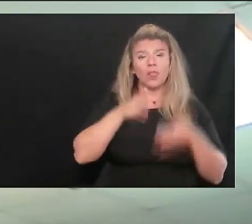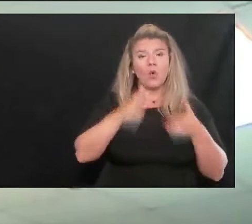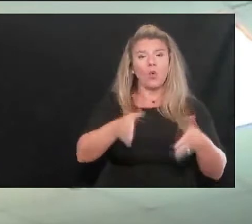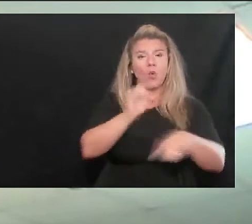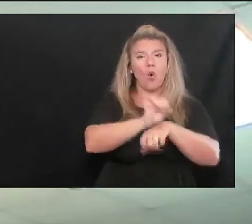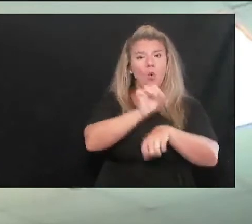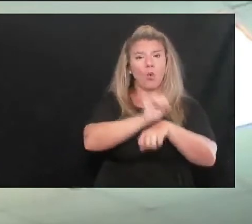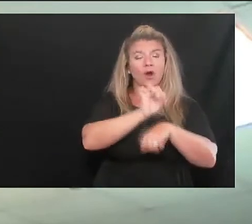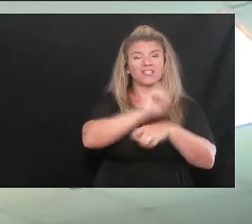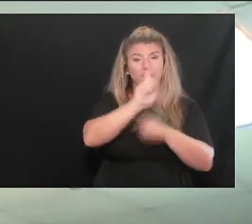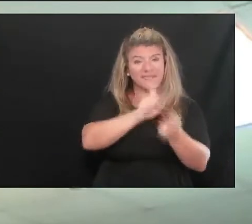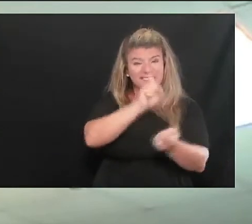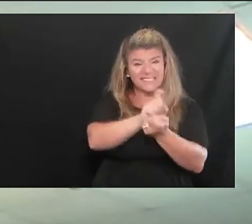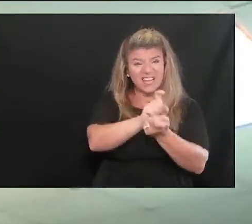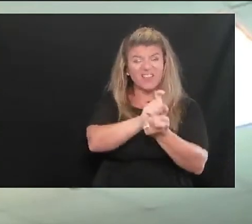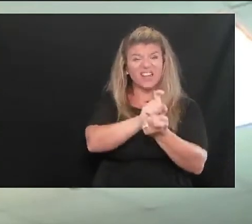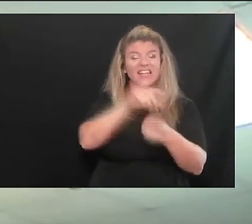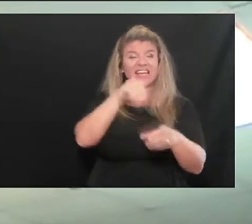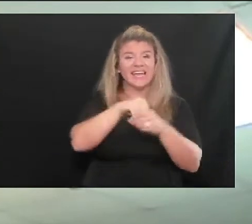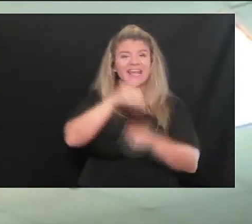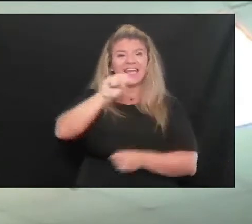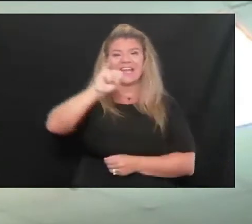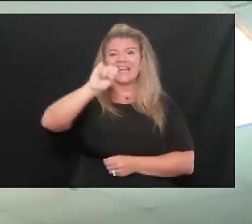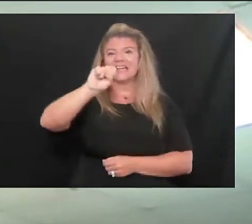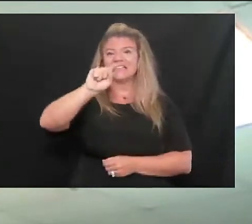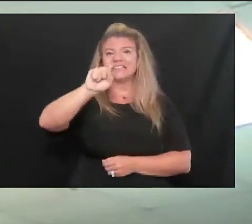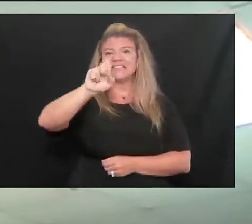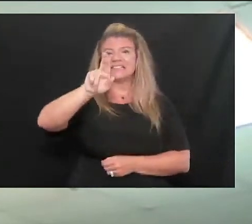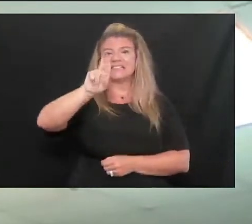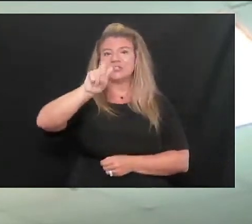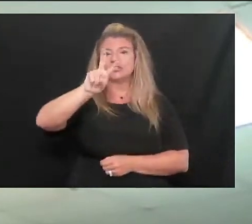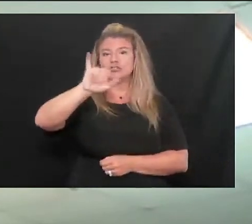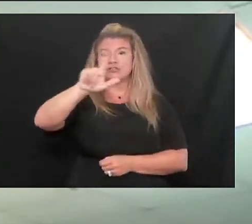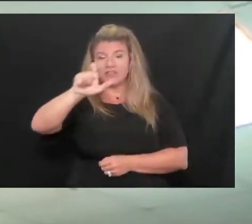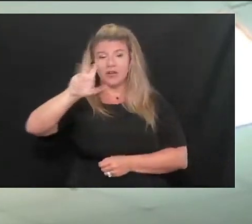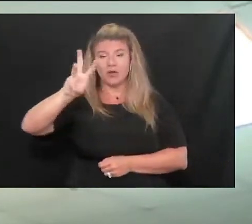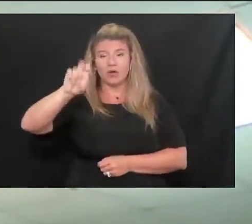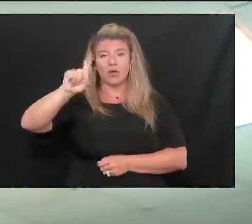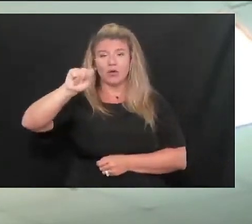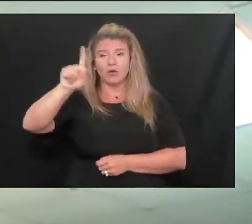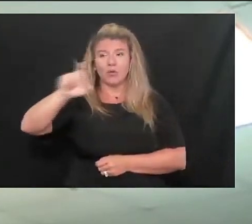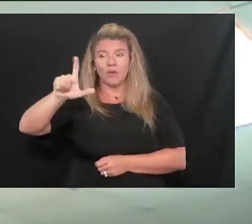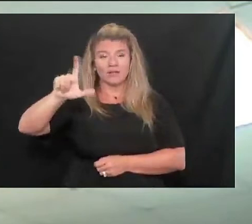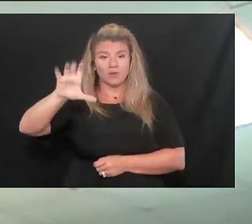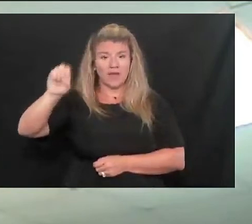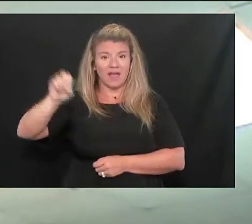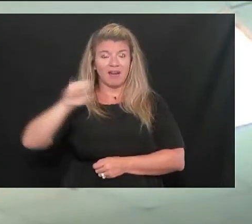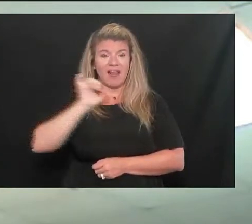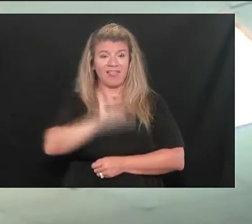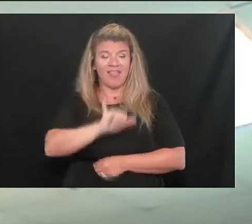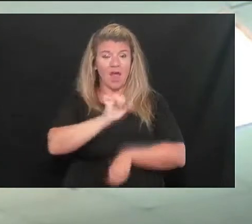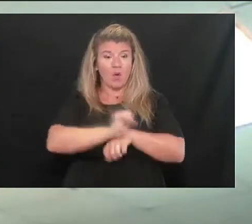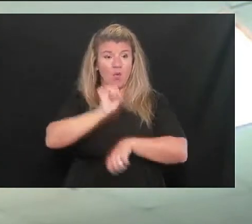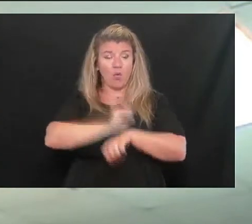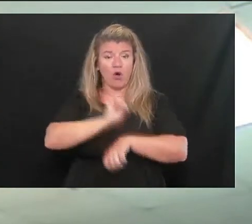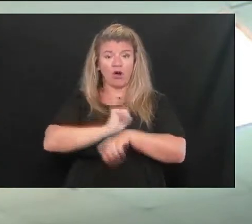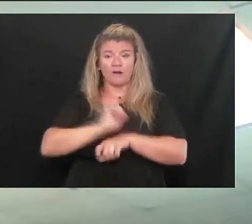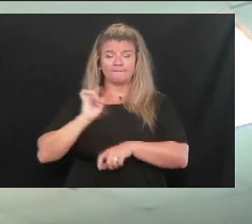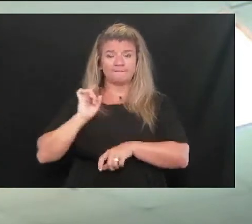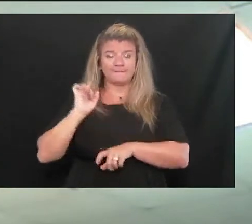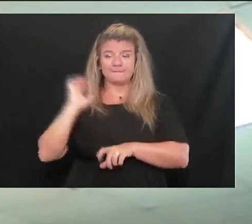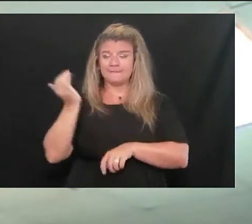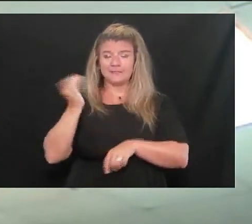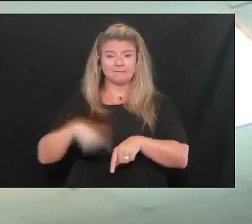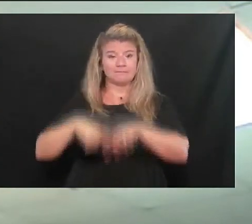done specifically in Sistersville and Wetzel County. Road work there seems to be stalled, and the mayor, Bill Rice, says he sent